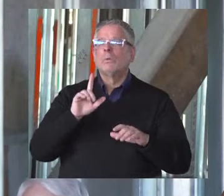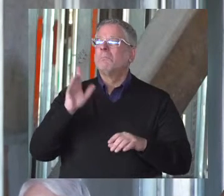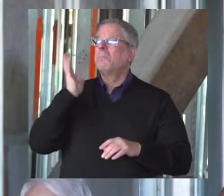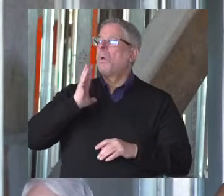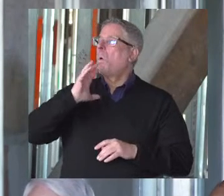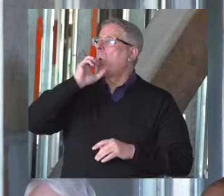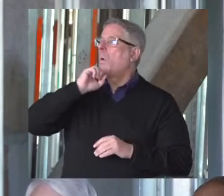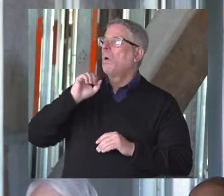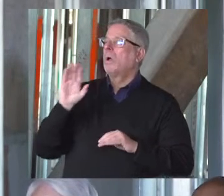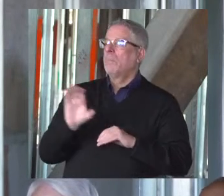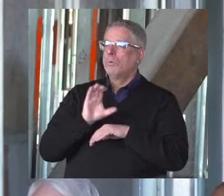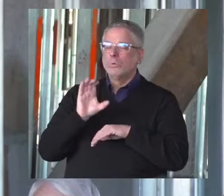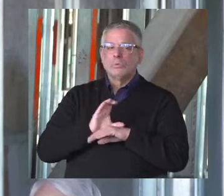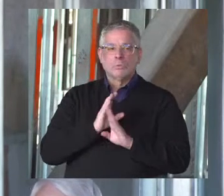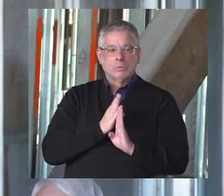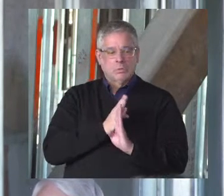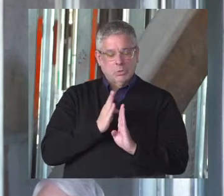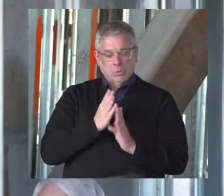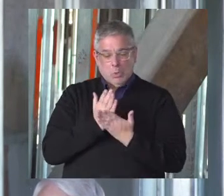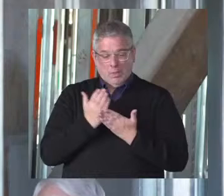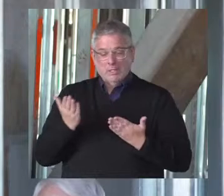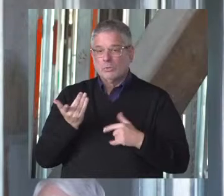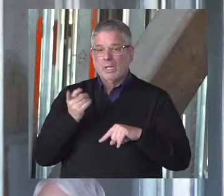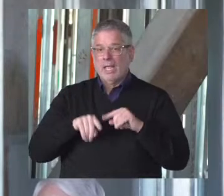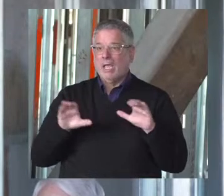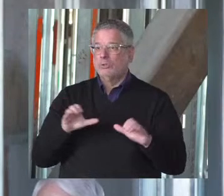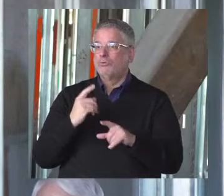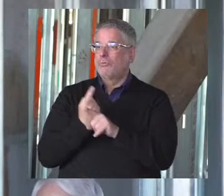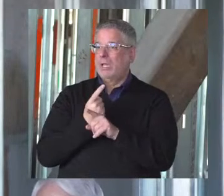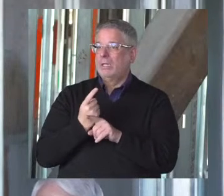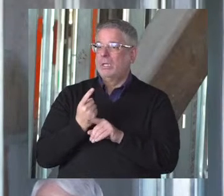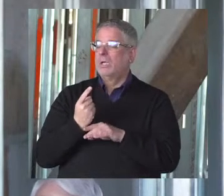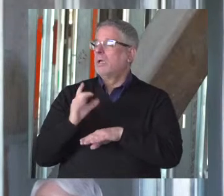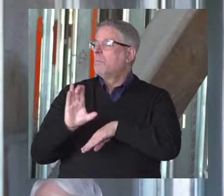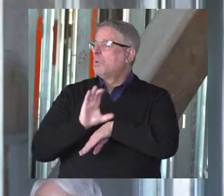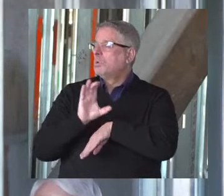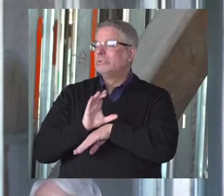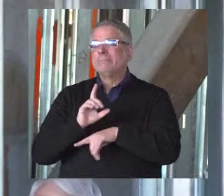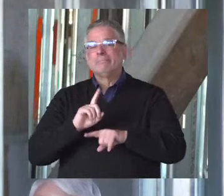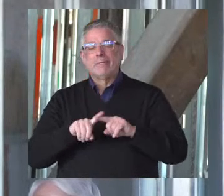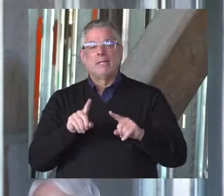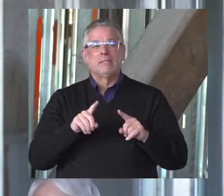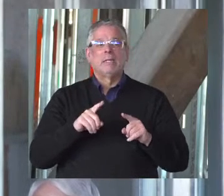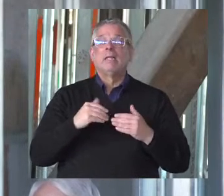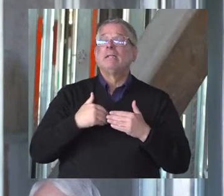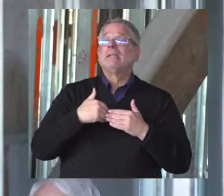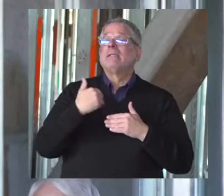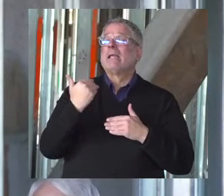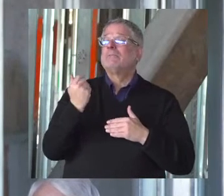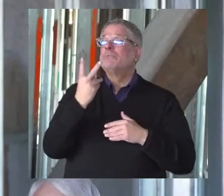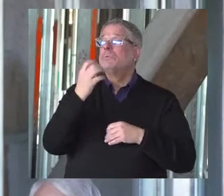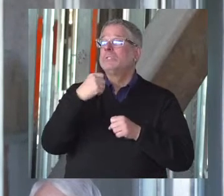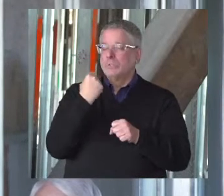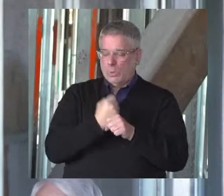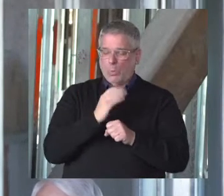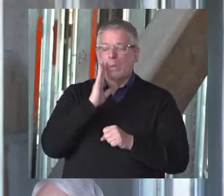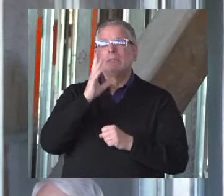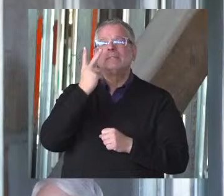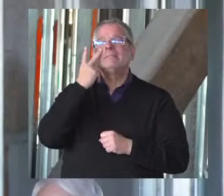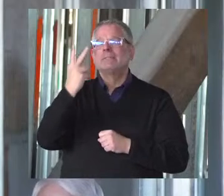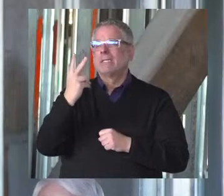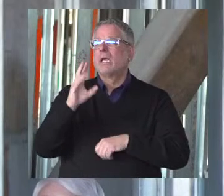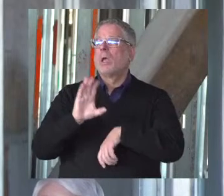computer. We're right at the edge. Sometimes you can do things that you can't do on regular computers. In the next couple of years, we're going to see machines